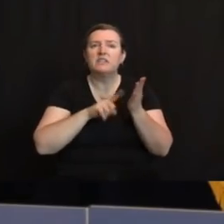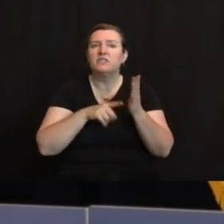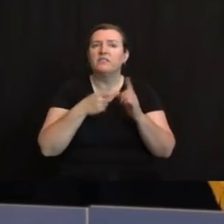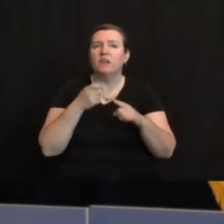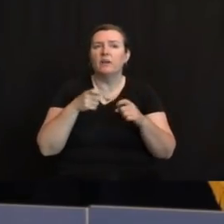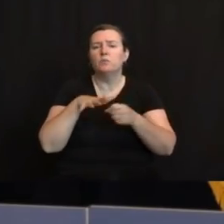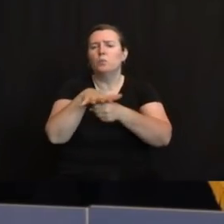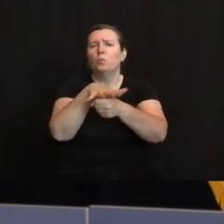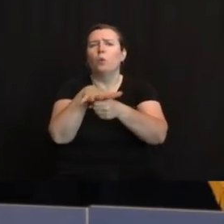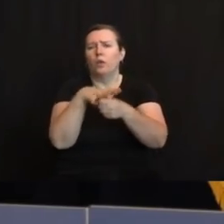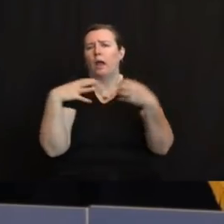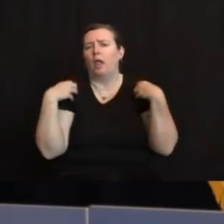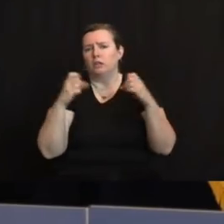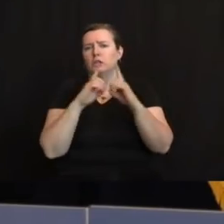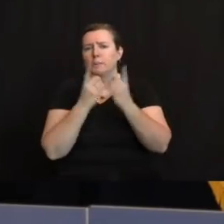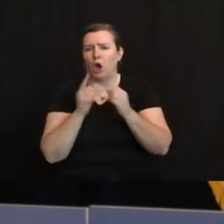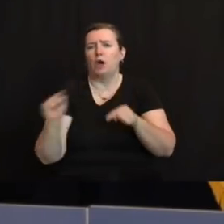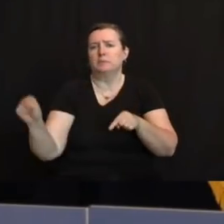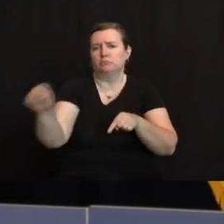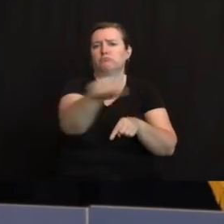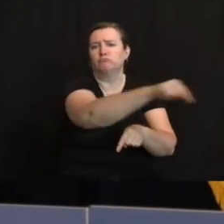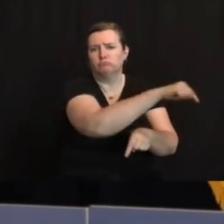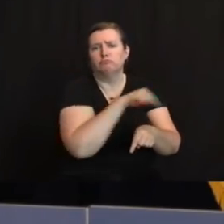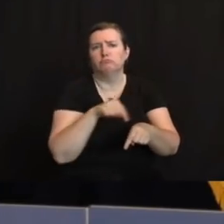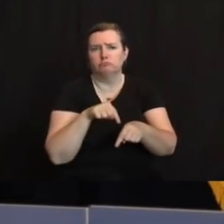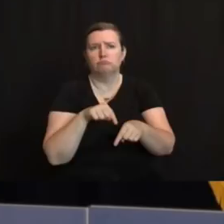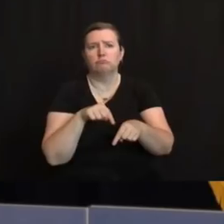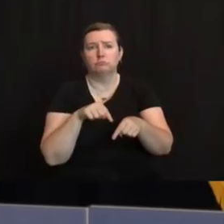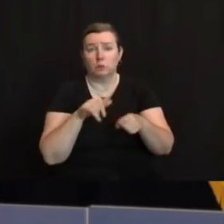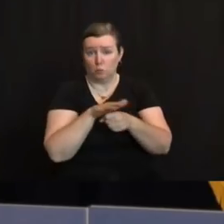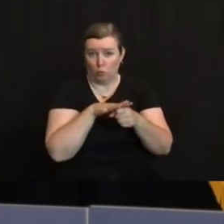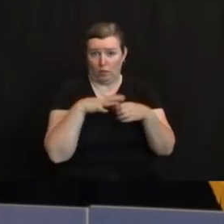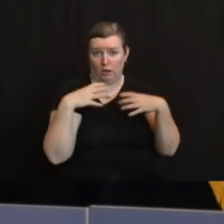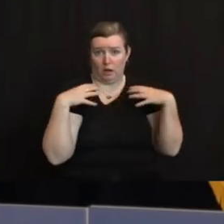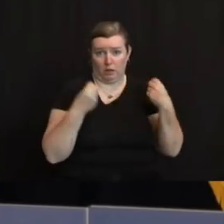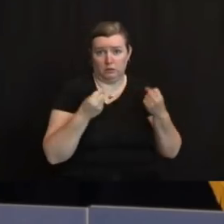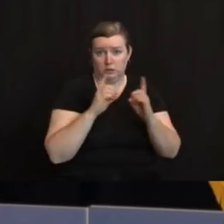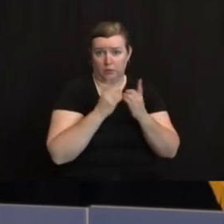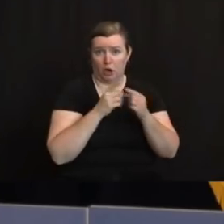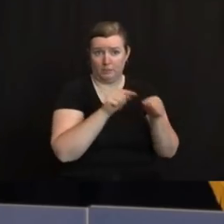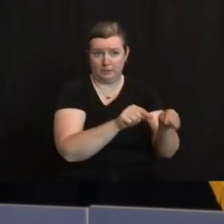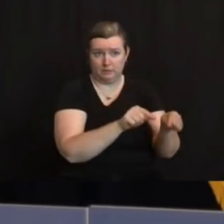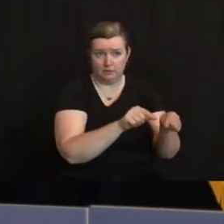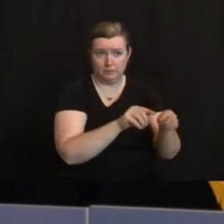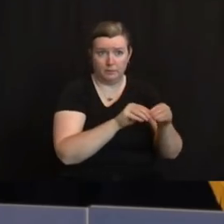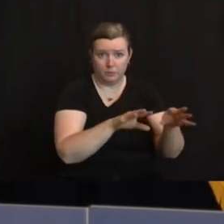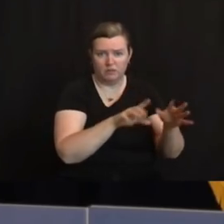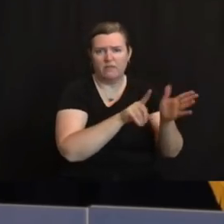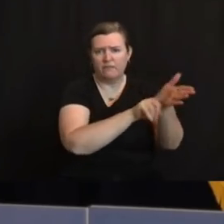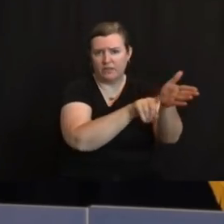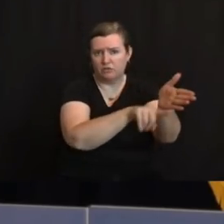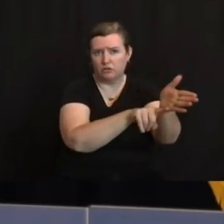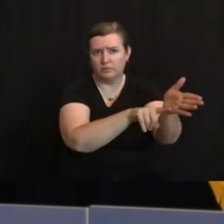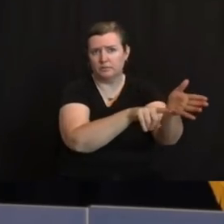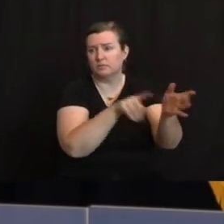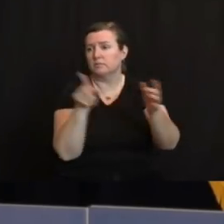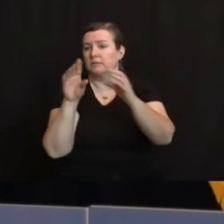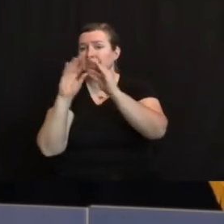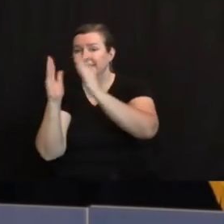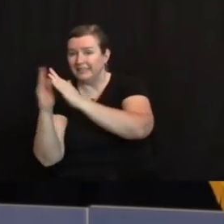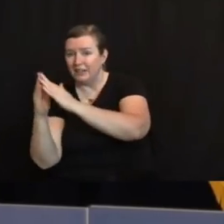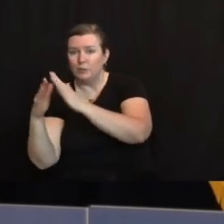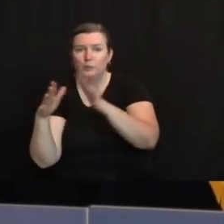department. The local health departments are the boots on the ground. They are the people who do these investigations, and they've been working very hard through this entire